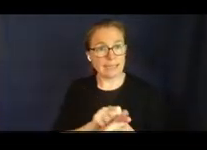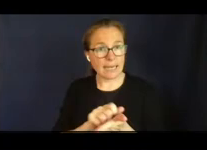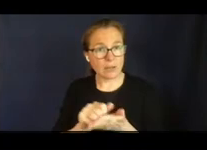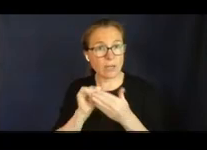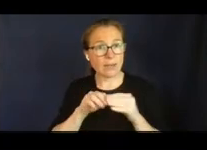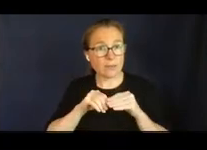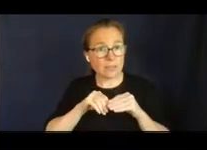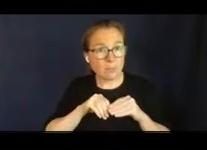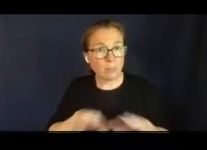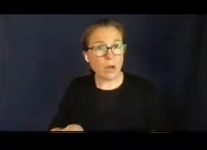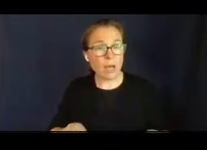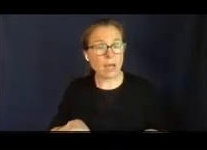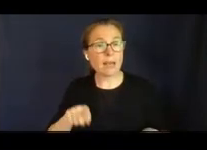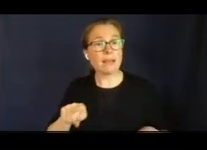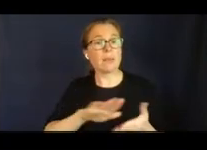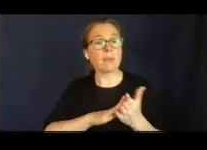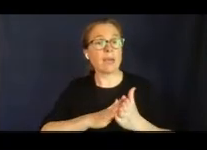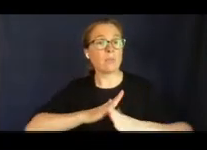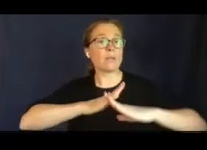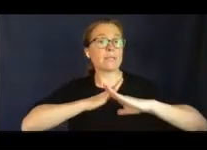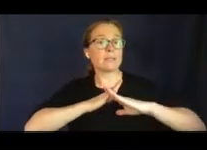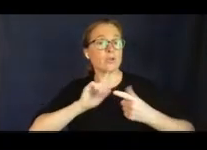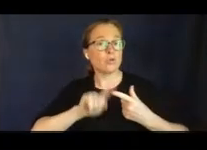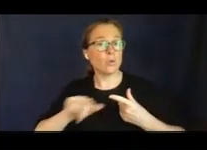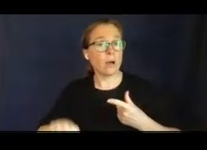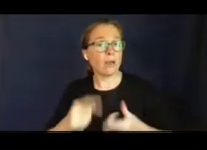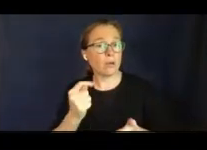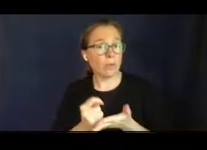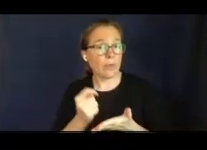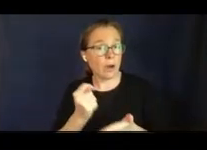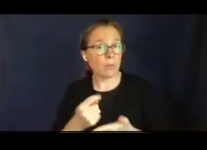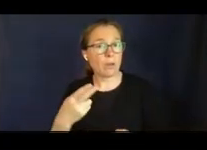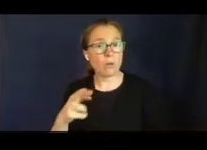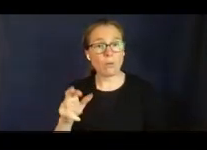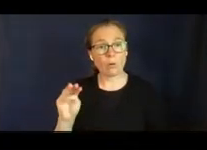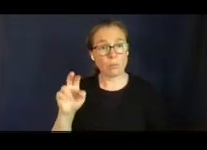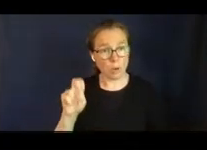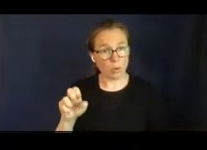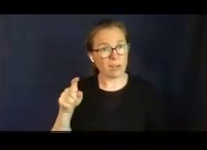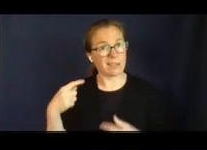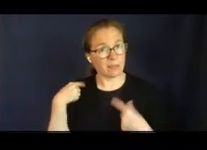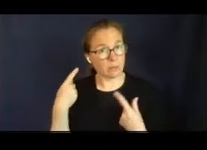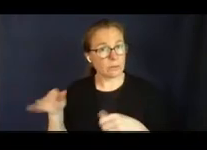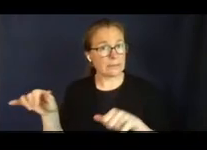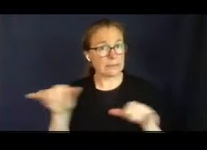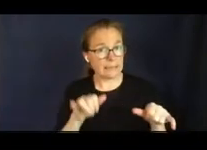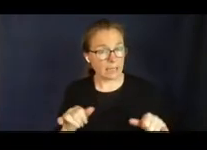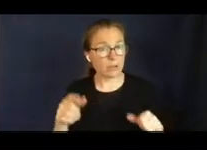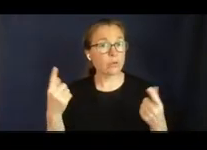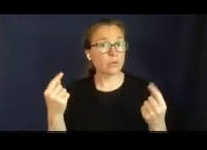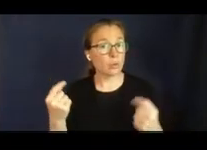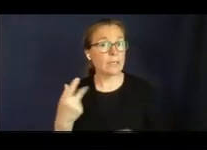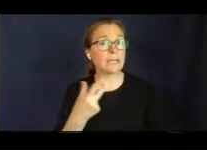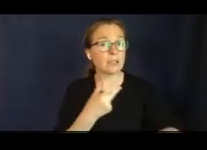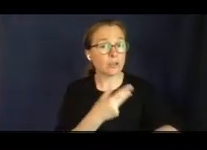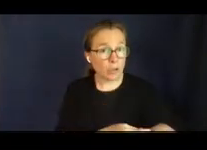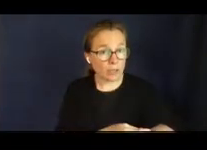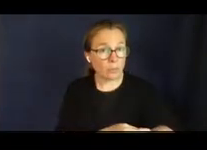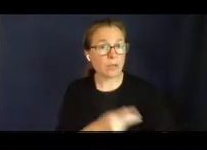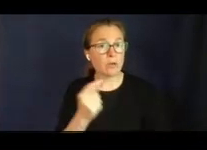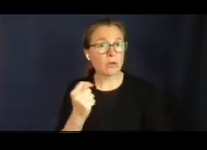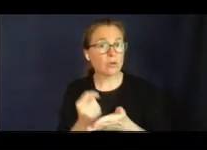become resistant to hormone therapy, which is the standard practice. So this is an injected treatment. It combines a